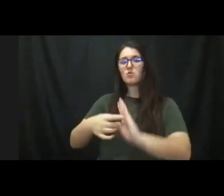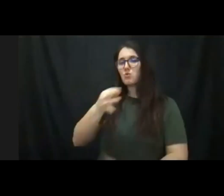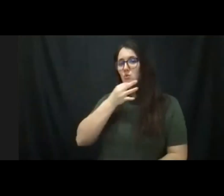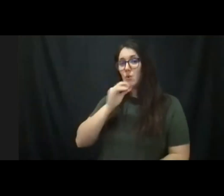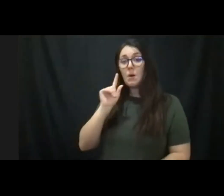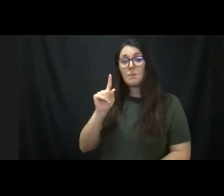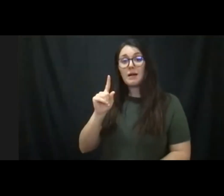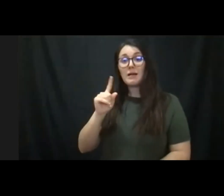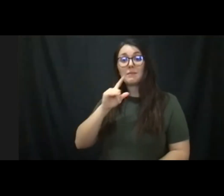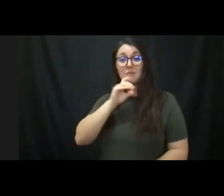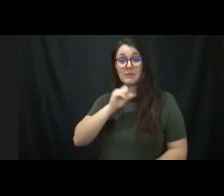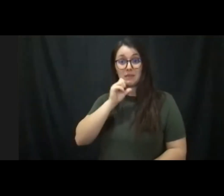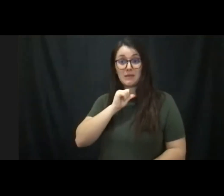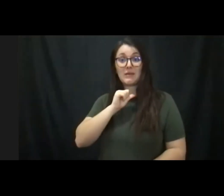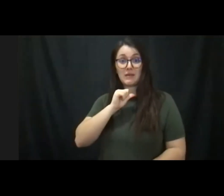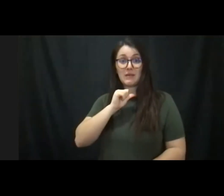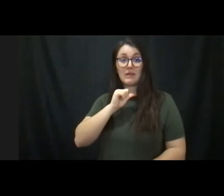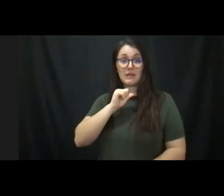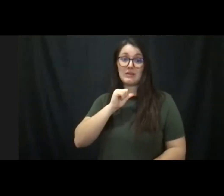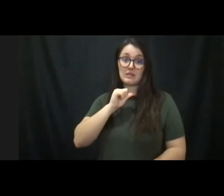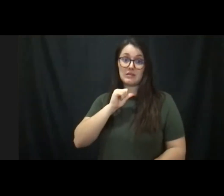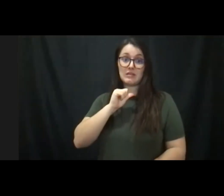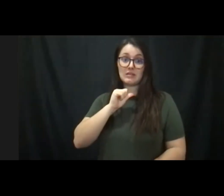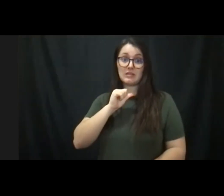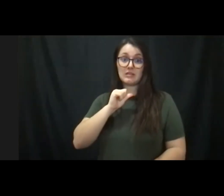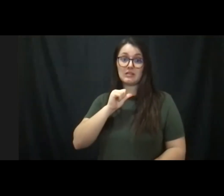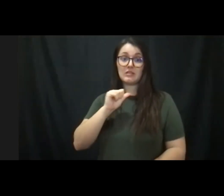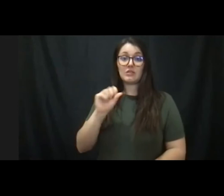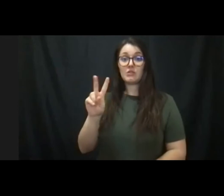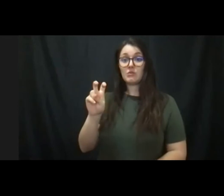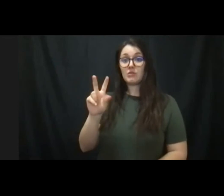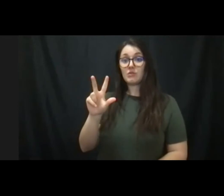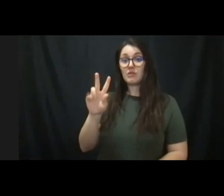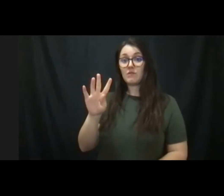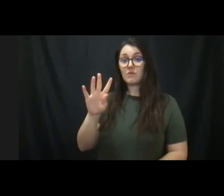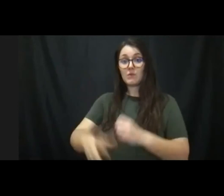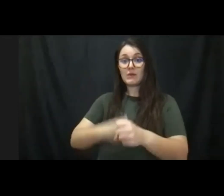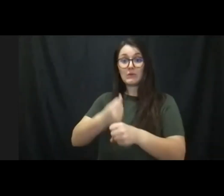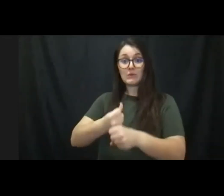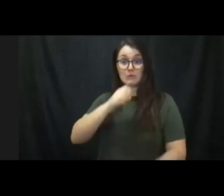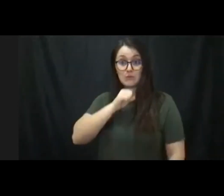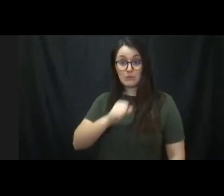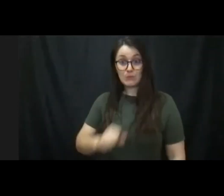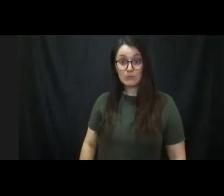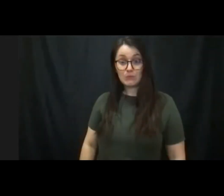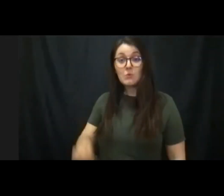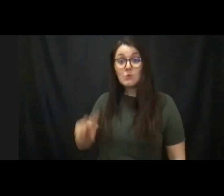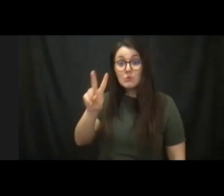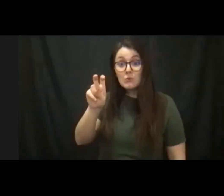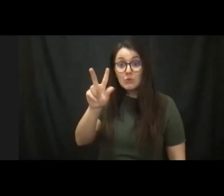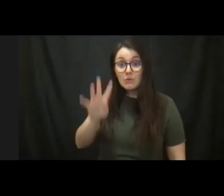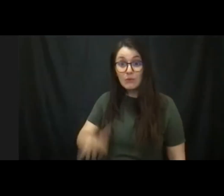have aged bowhead whales at 234 years old. So